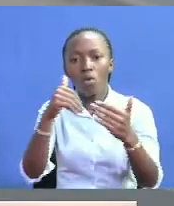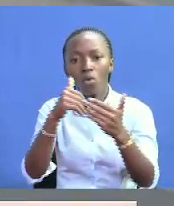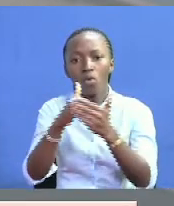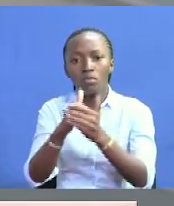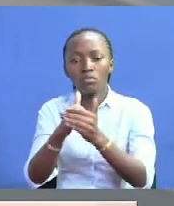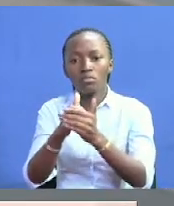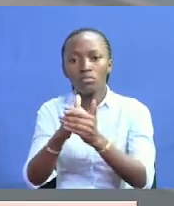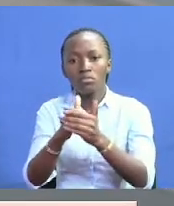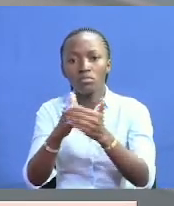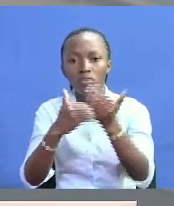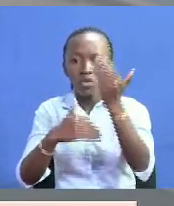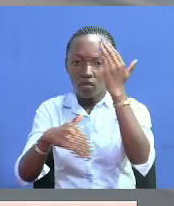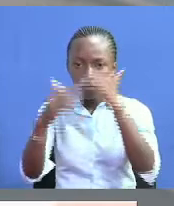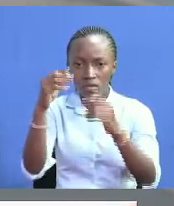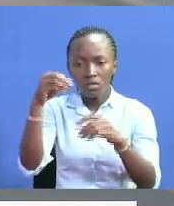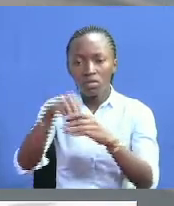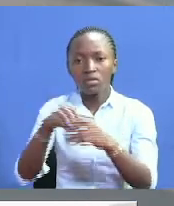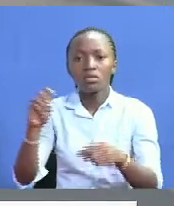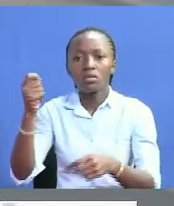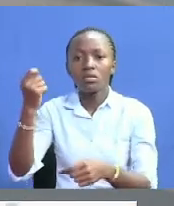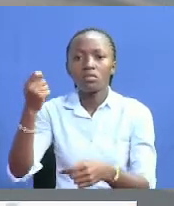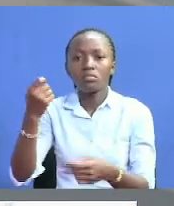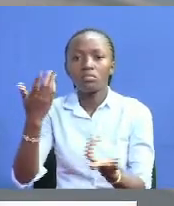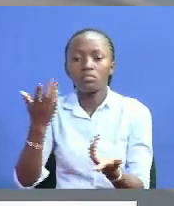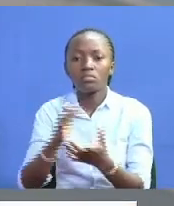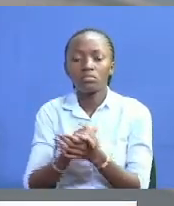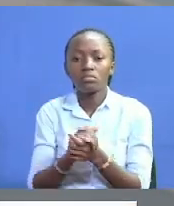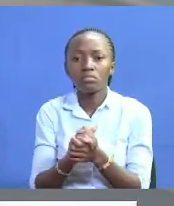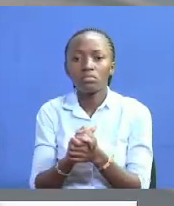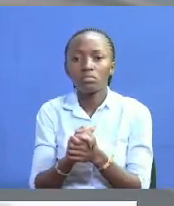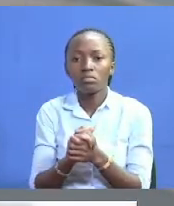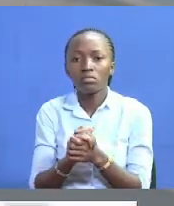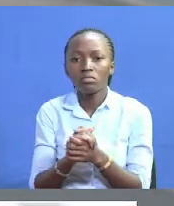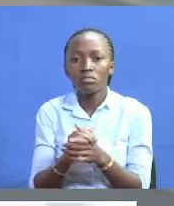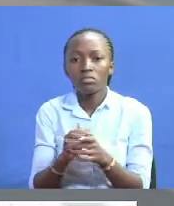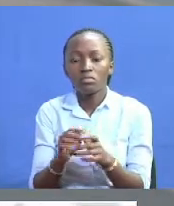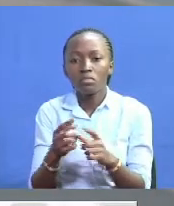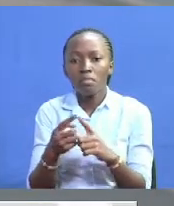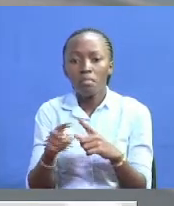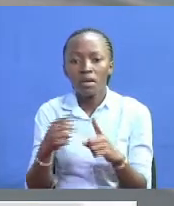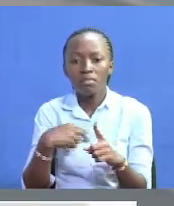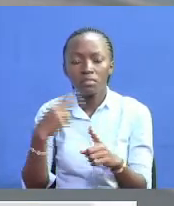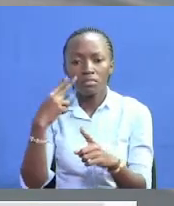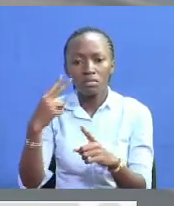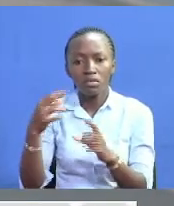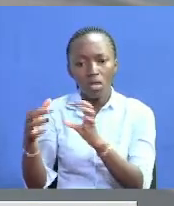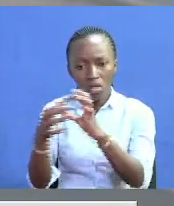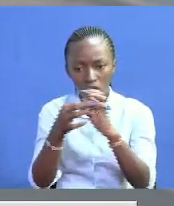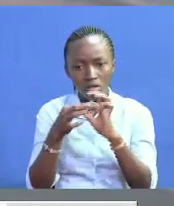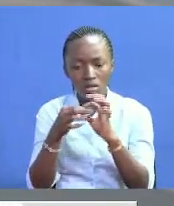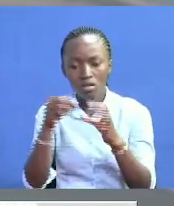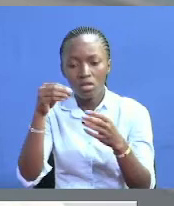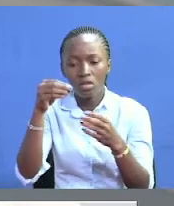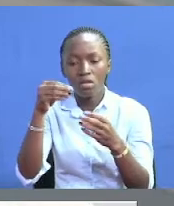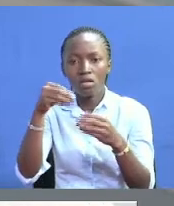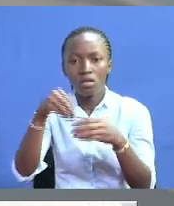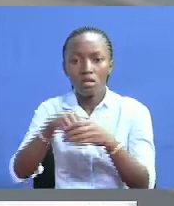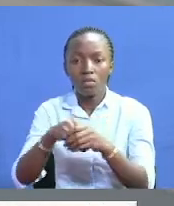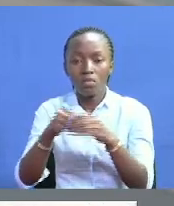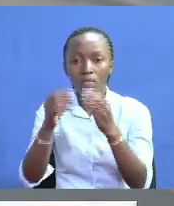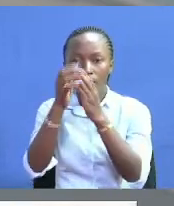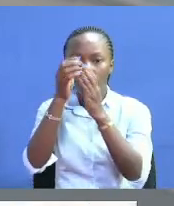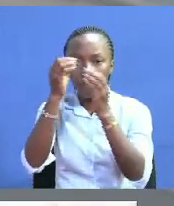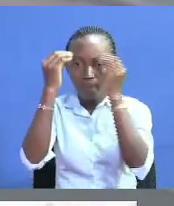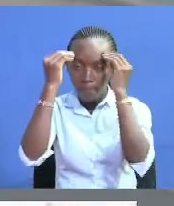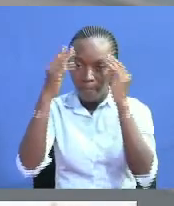but even in other institutions in Kenya. So, and I've not seen that unity amongst the student leaders that